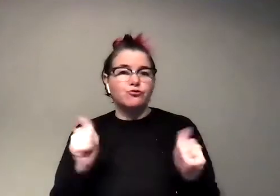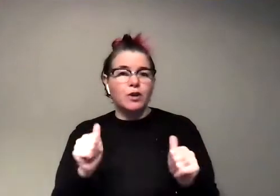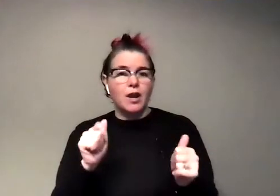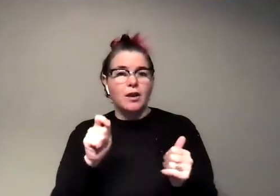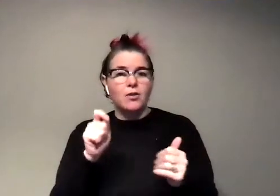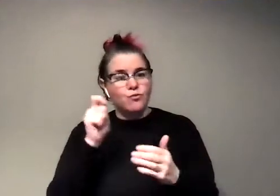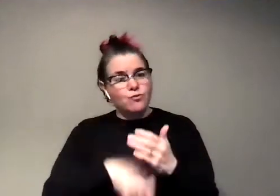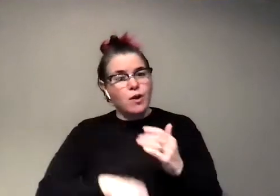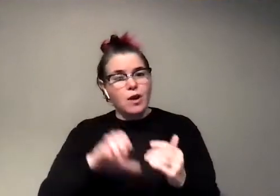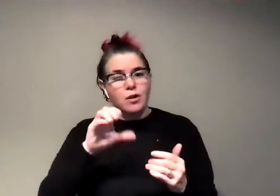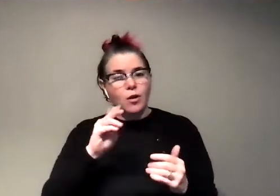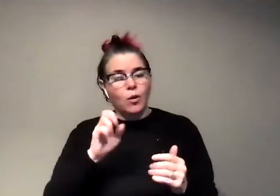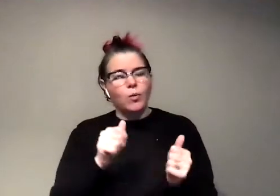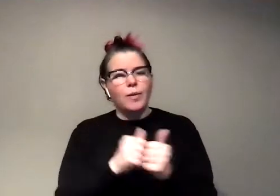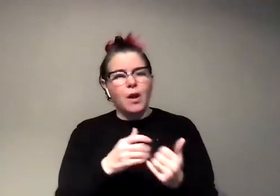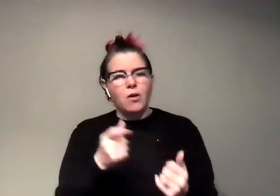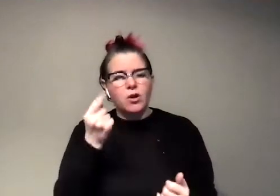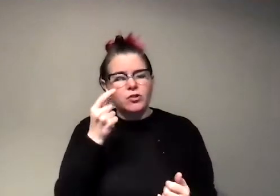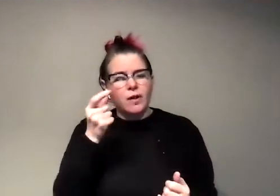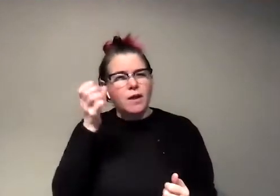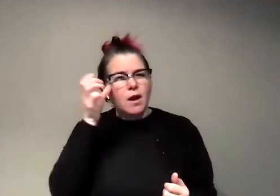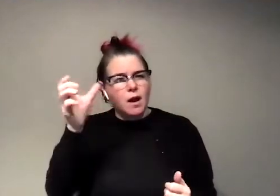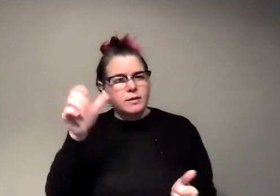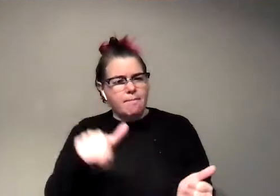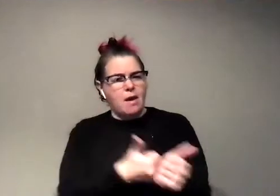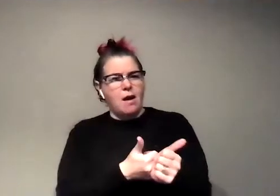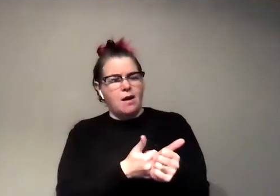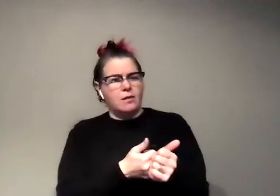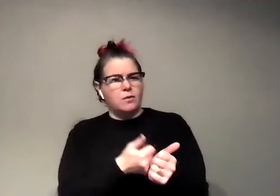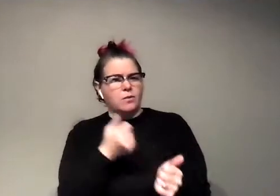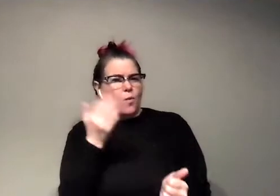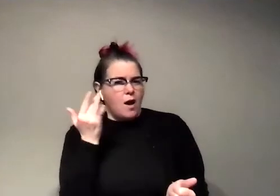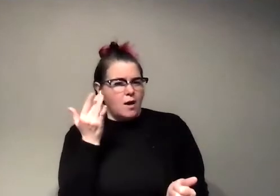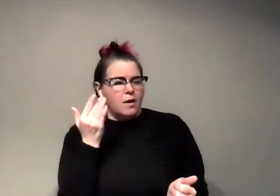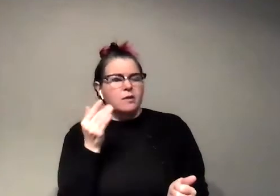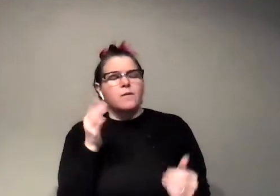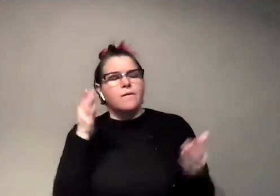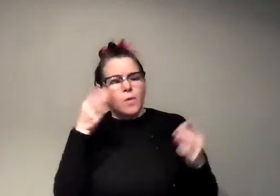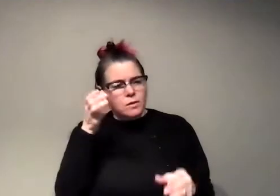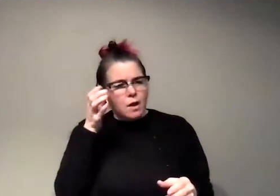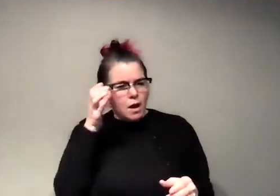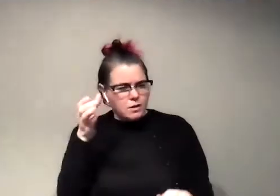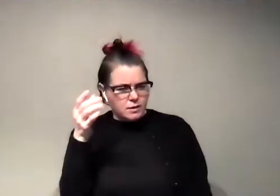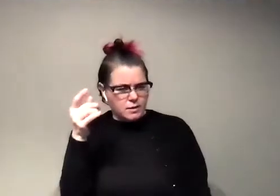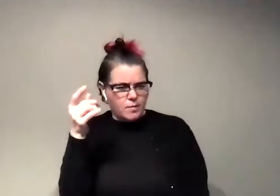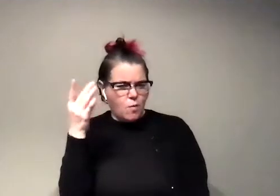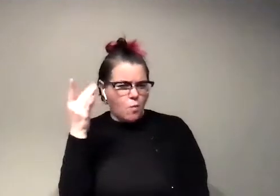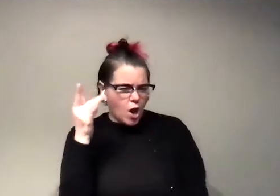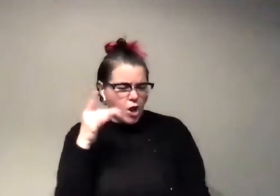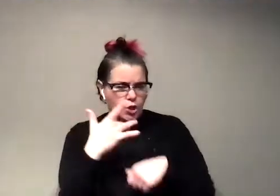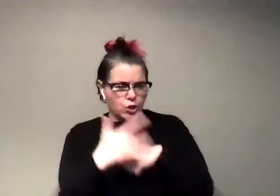concepts behind why you're writing it, right? So I think focusing on the concepts of why early